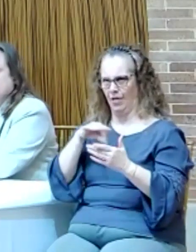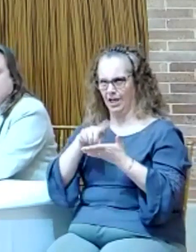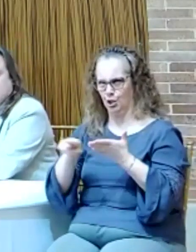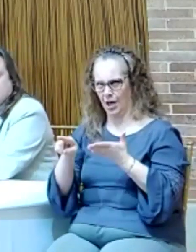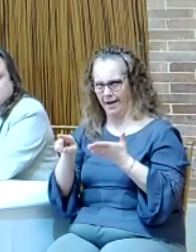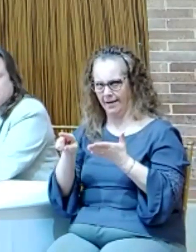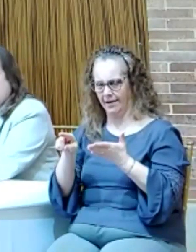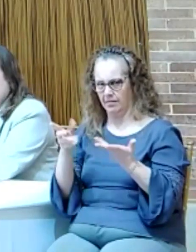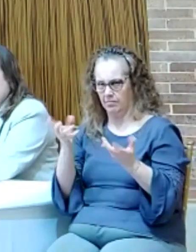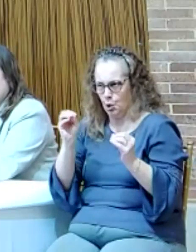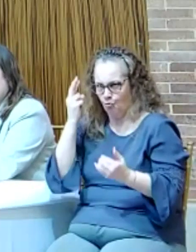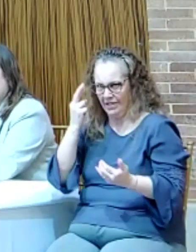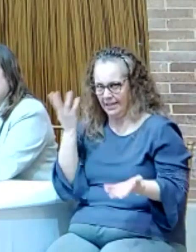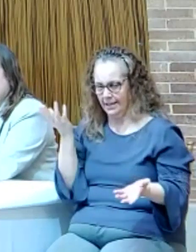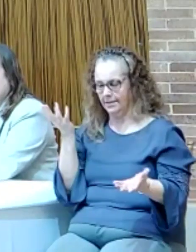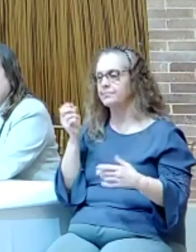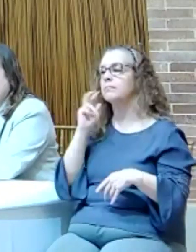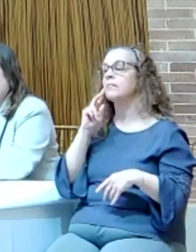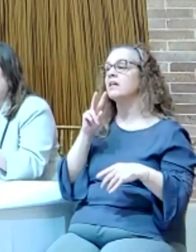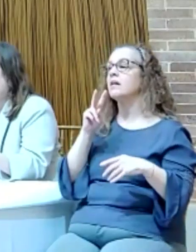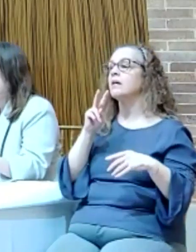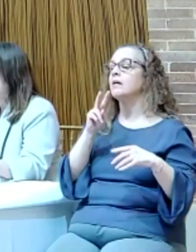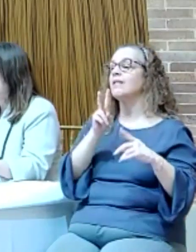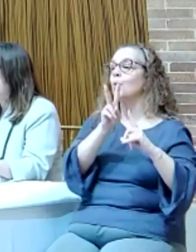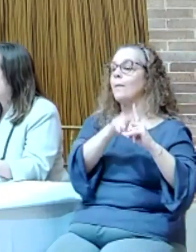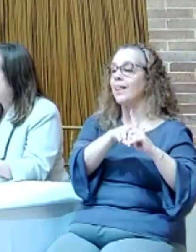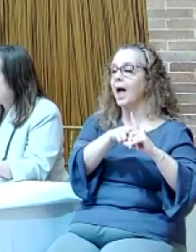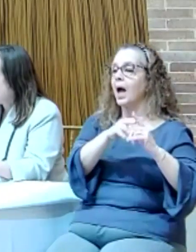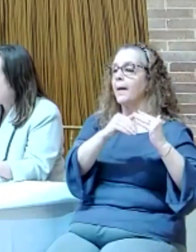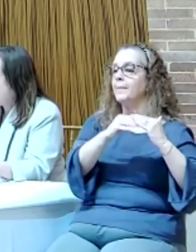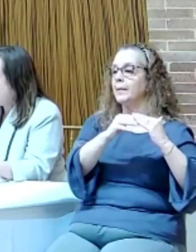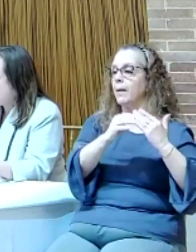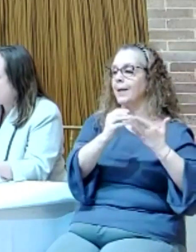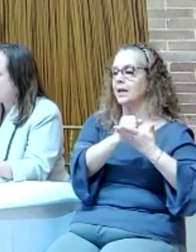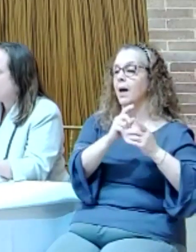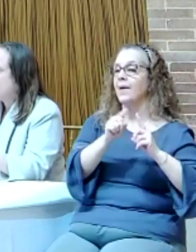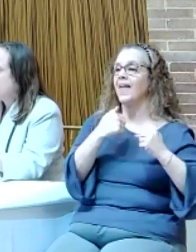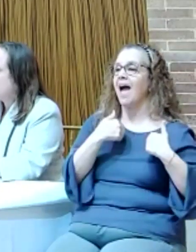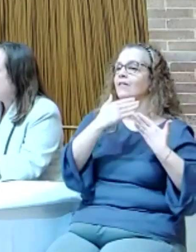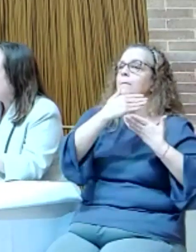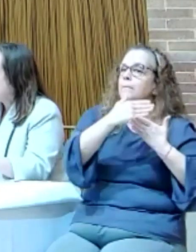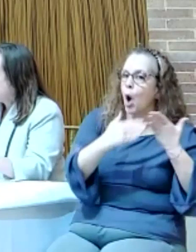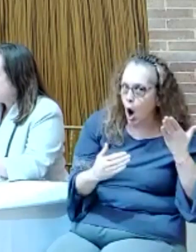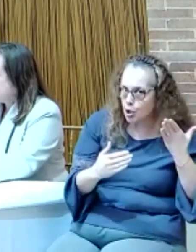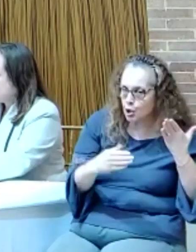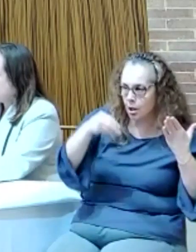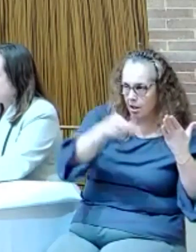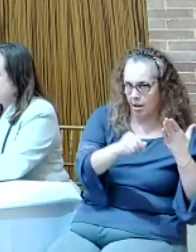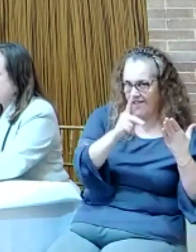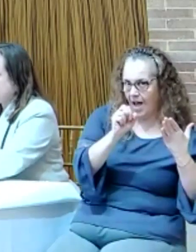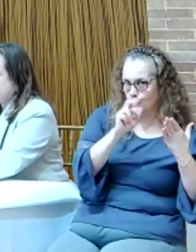checks or applying a minimum income policy and the person has a partial paid voucher you